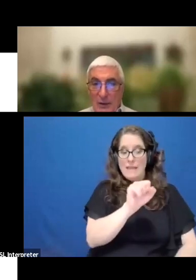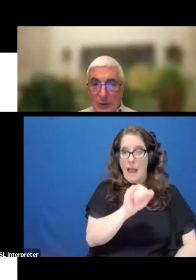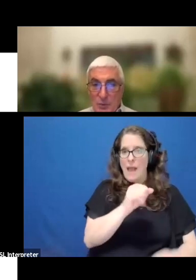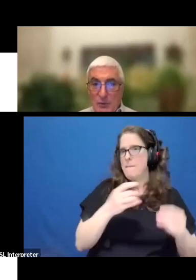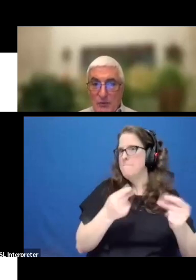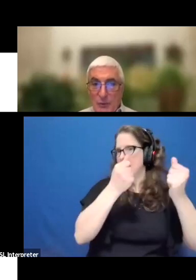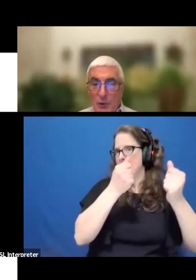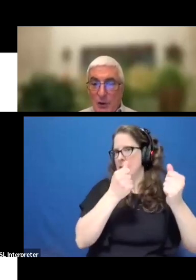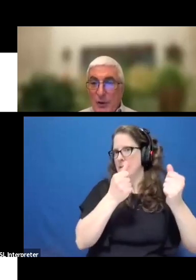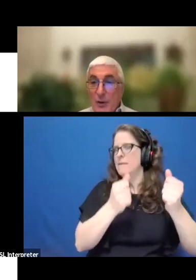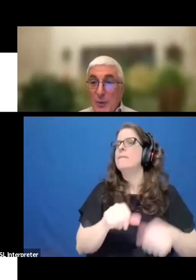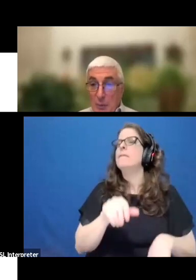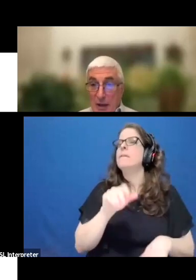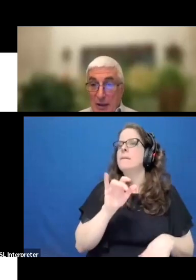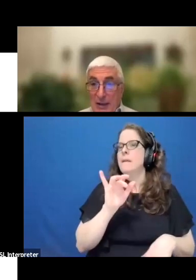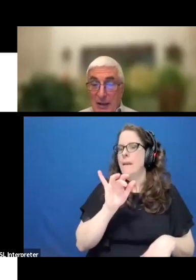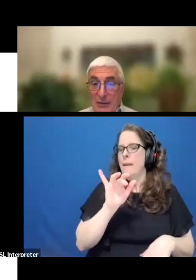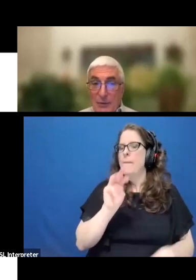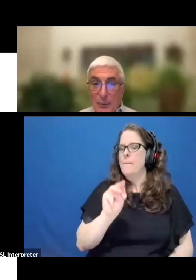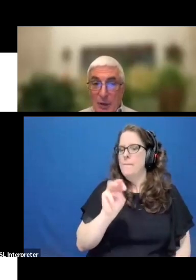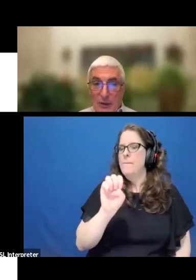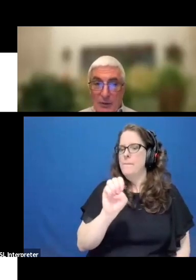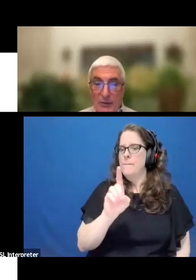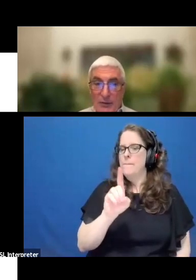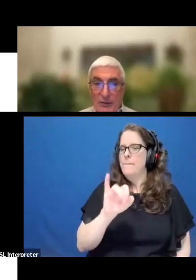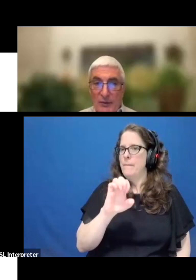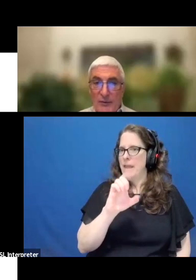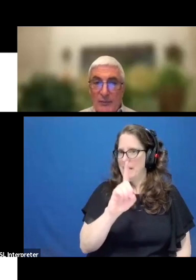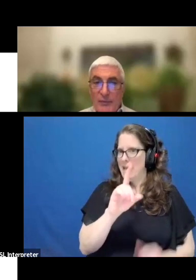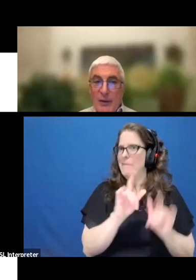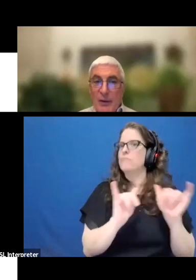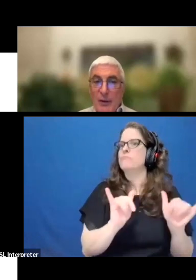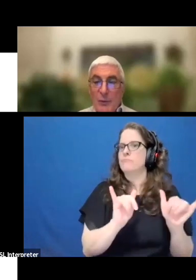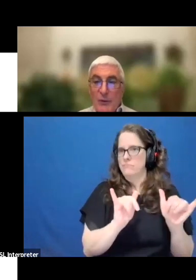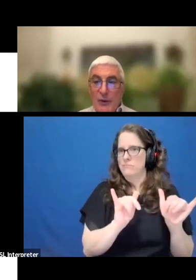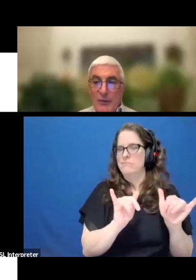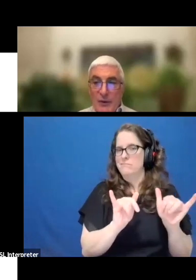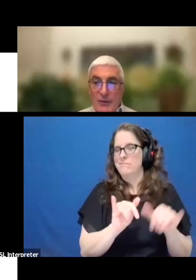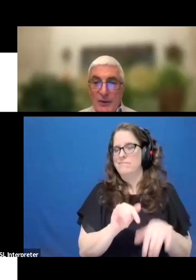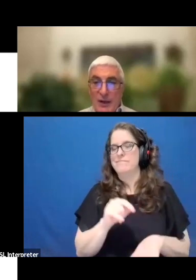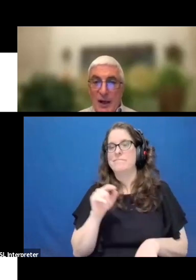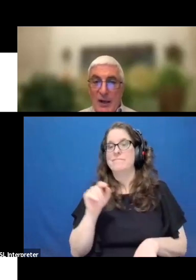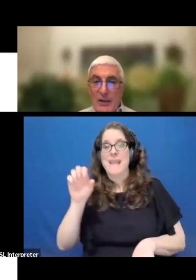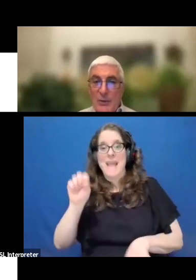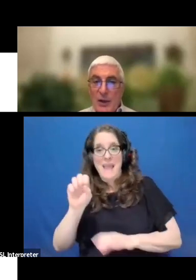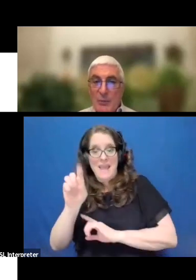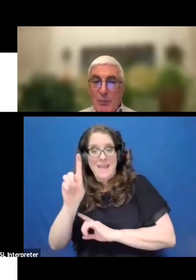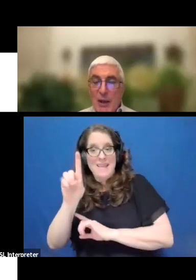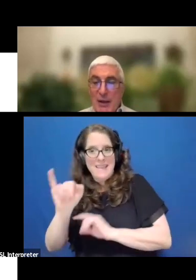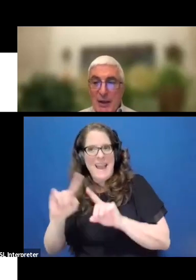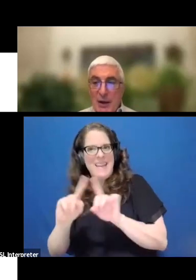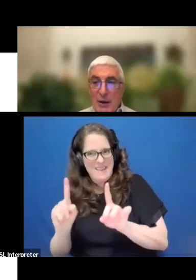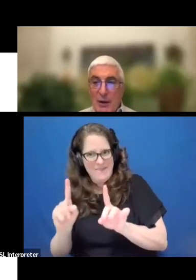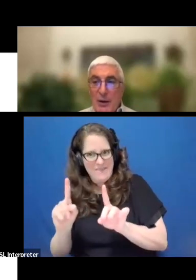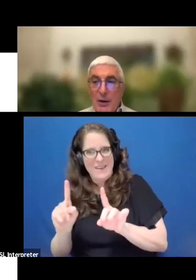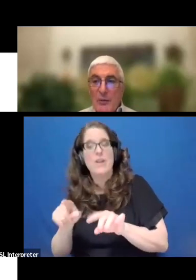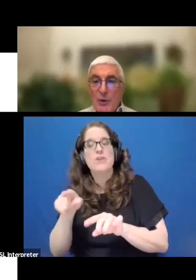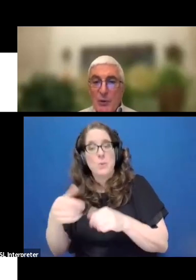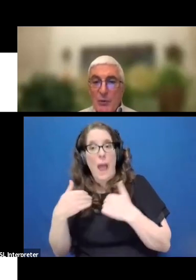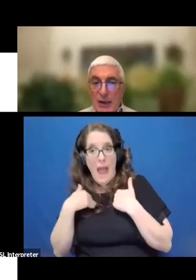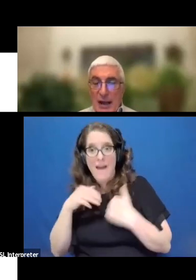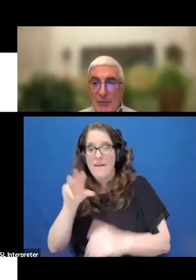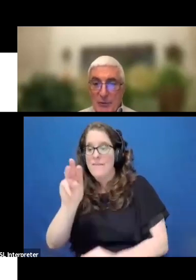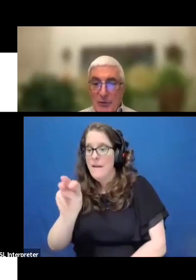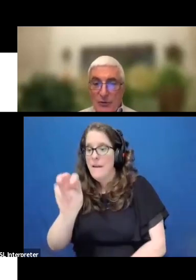immediately eligible for Medicaid or medical assistance. With SSDI, you get Medicare,